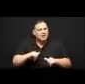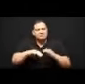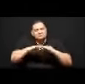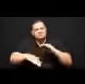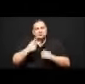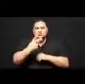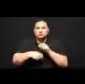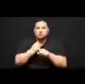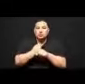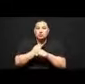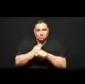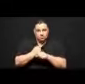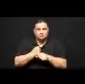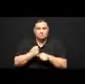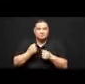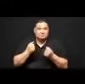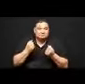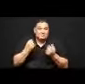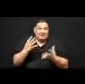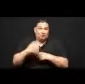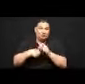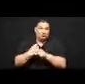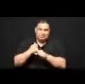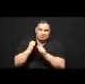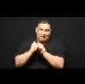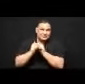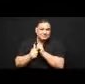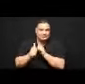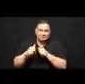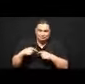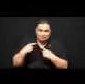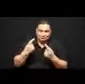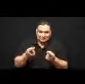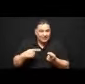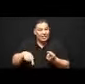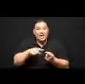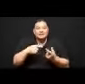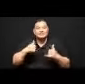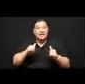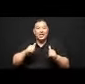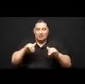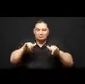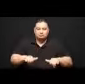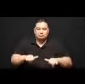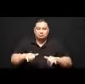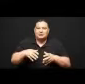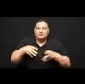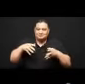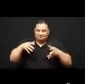2 years. Many more have passed, and they remain aquí en esta tierra.